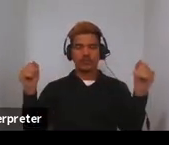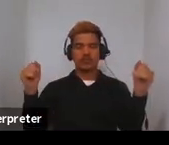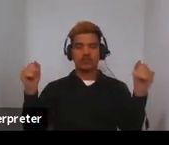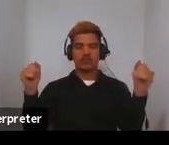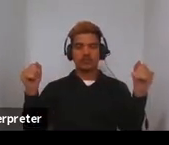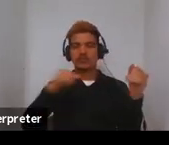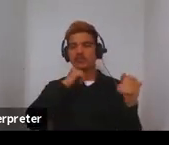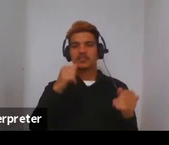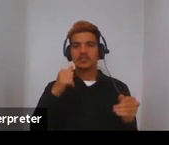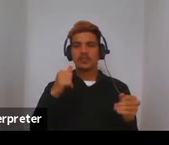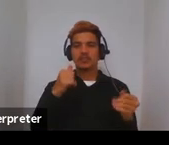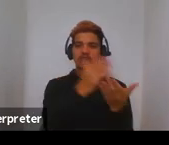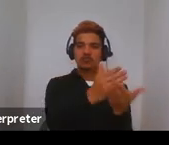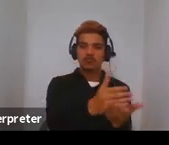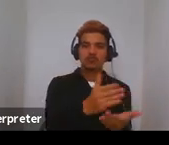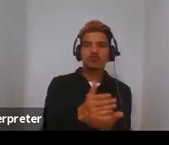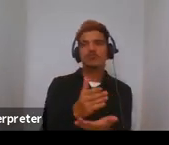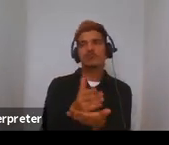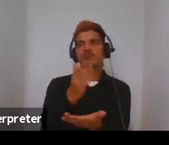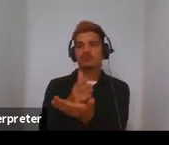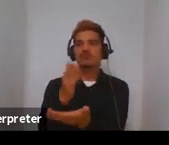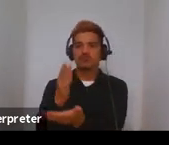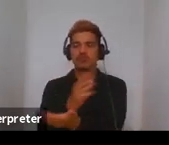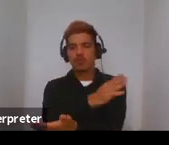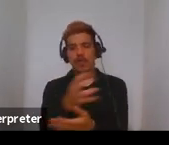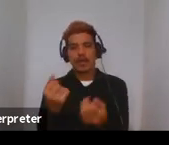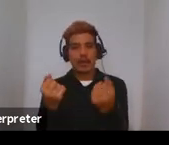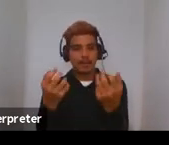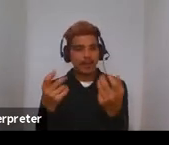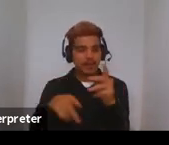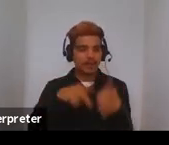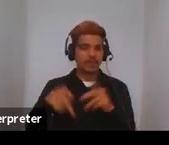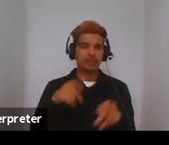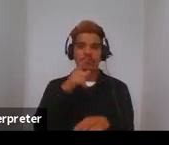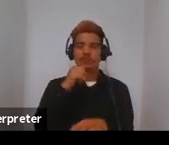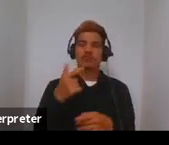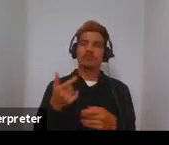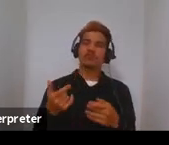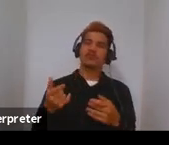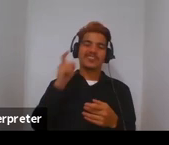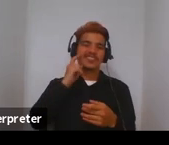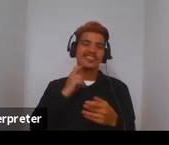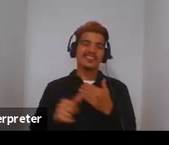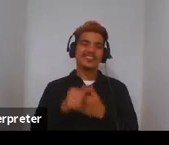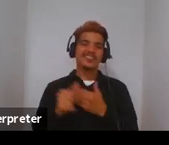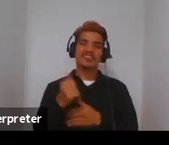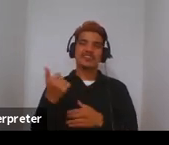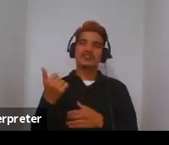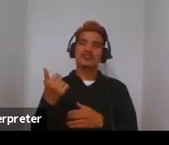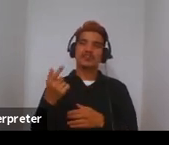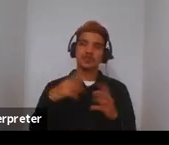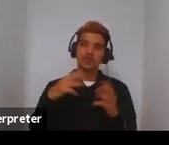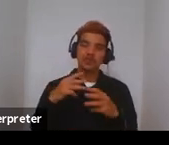not preventing sexual violence. And many people that perpetrate sexual violence do not say they were worried